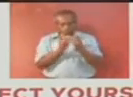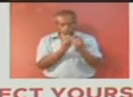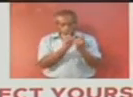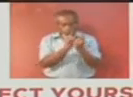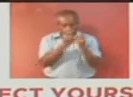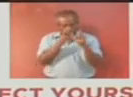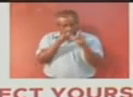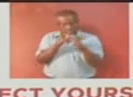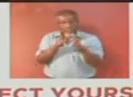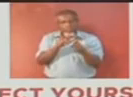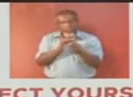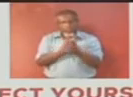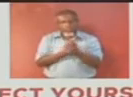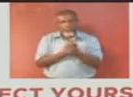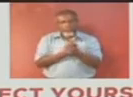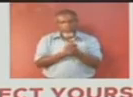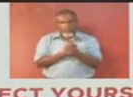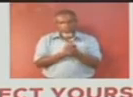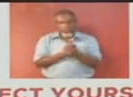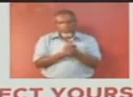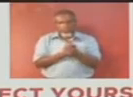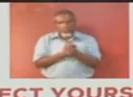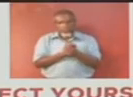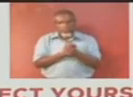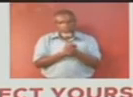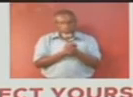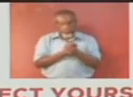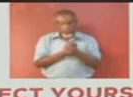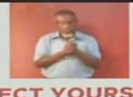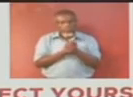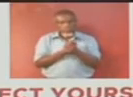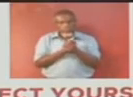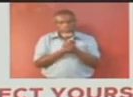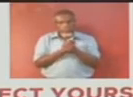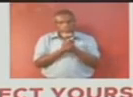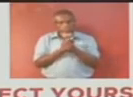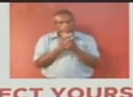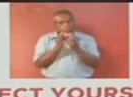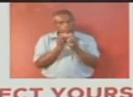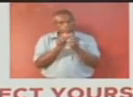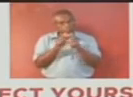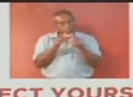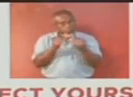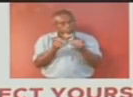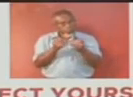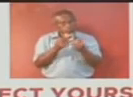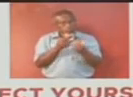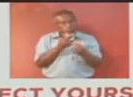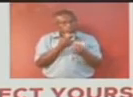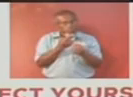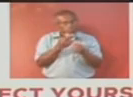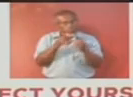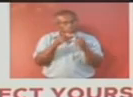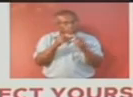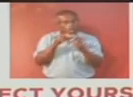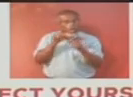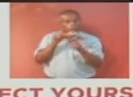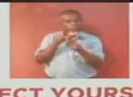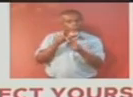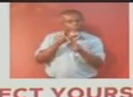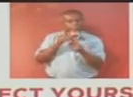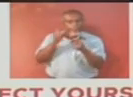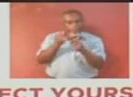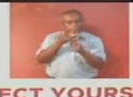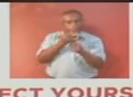reducing factor that's already in place, the emphasis on its importance is now being shown. The emphasis on